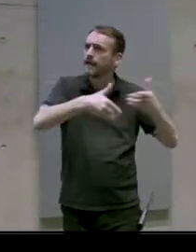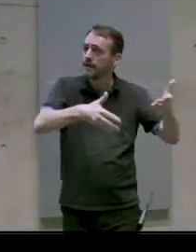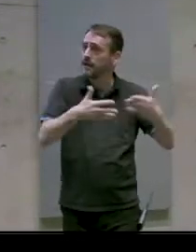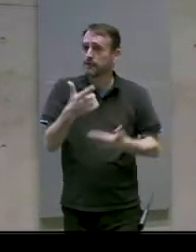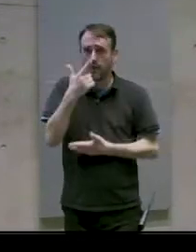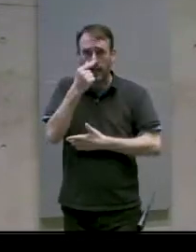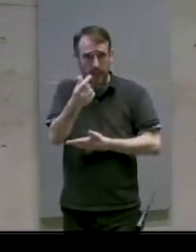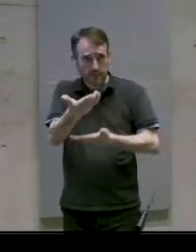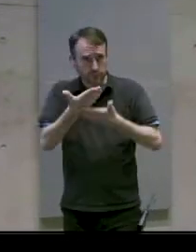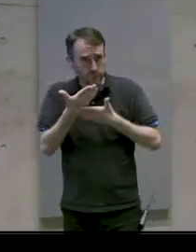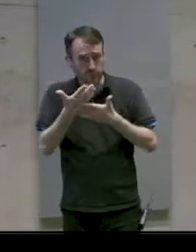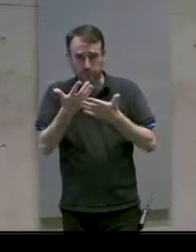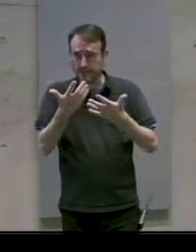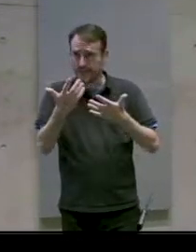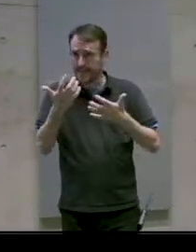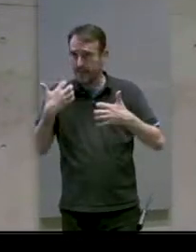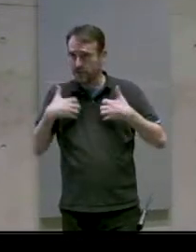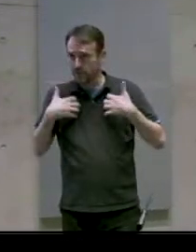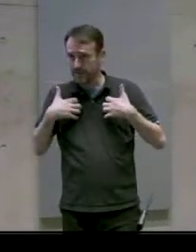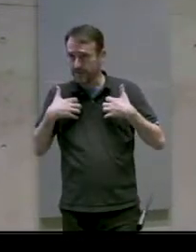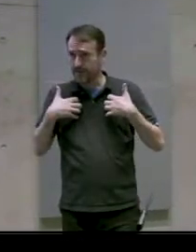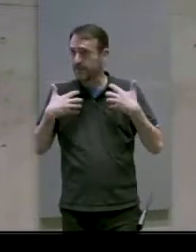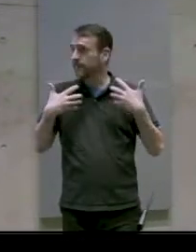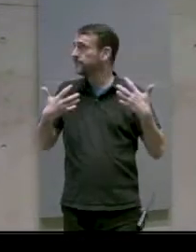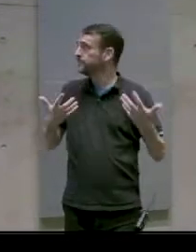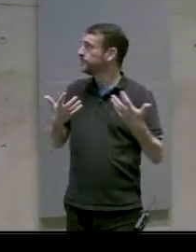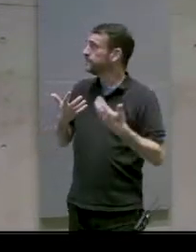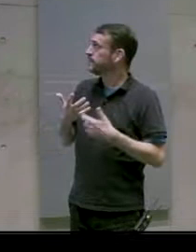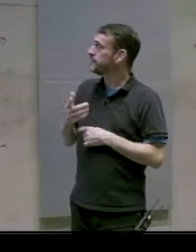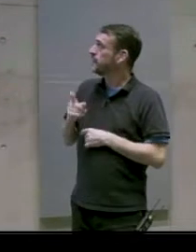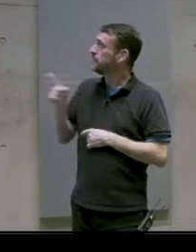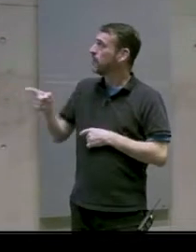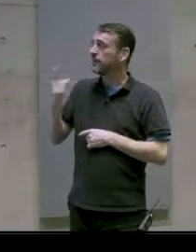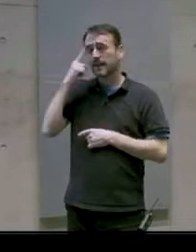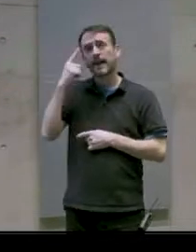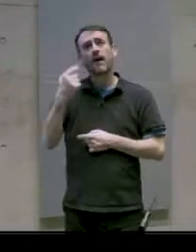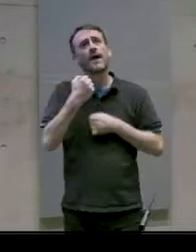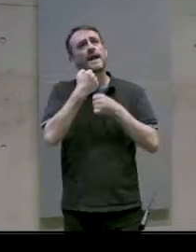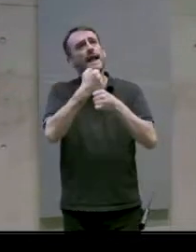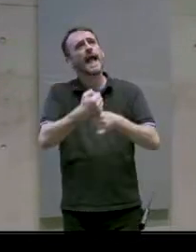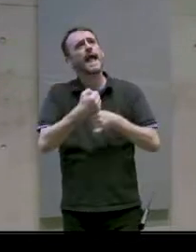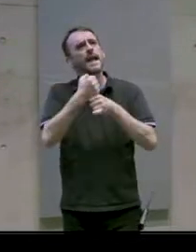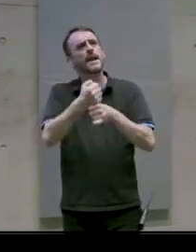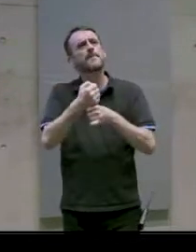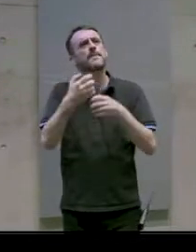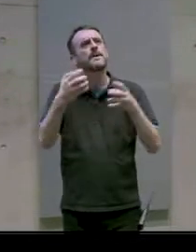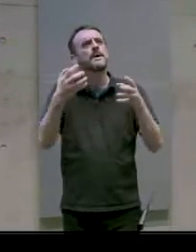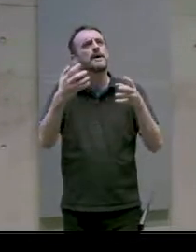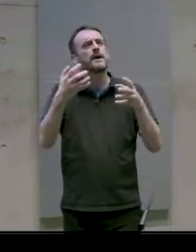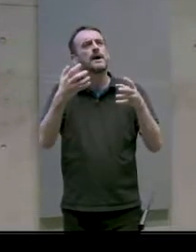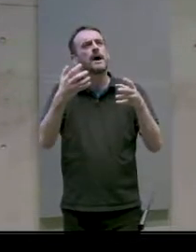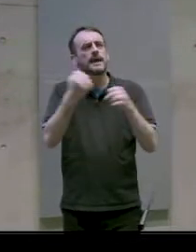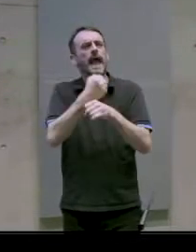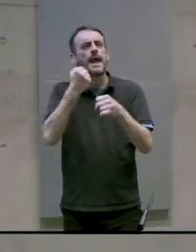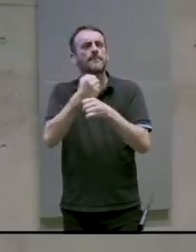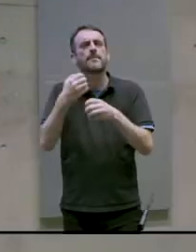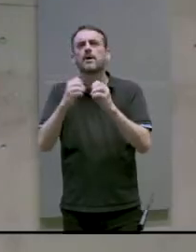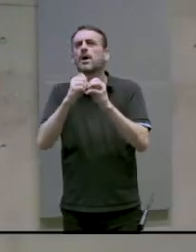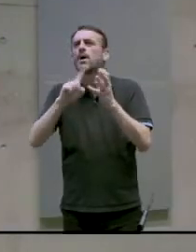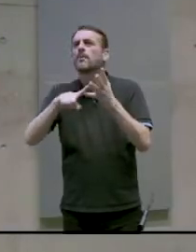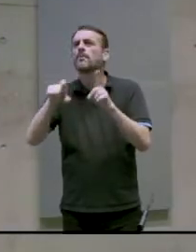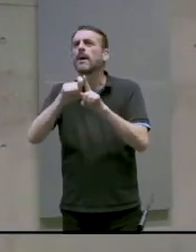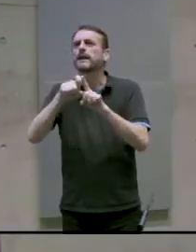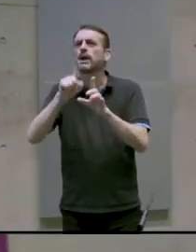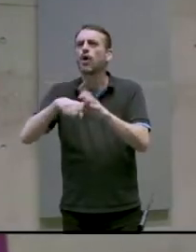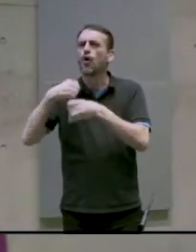things. Right, we did the game Barbie Horse Riding, and people used to slag it off in reviews. And there was one pinnacle one who